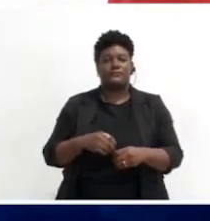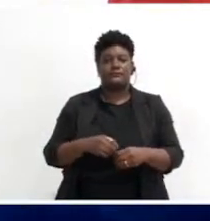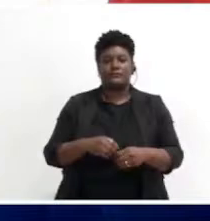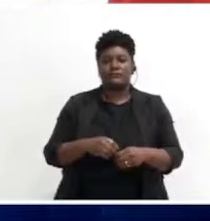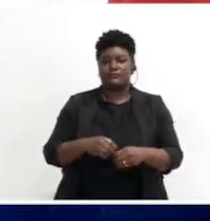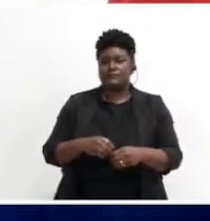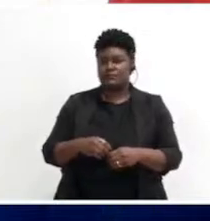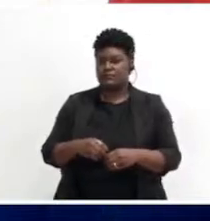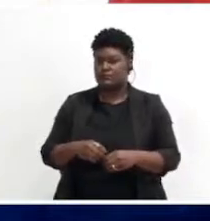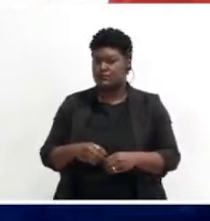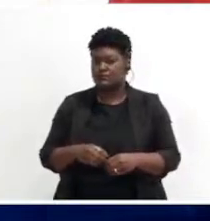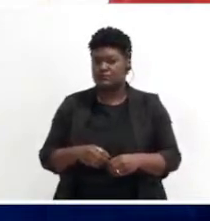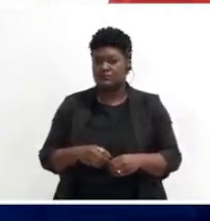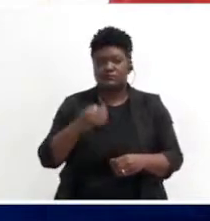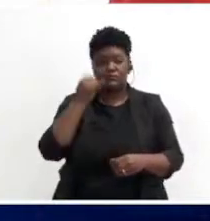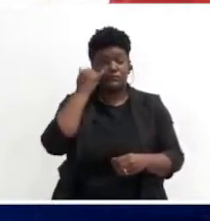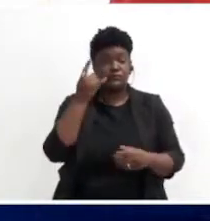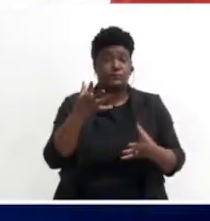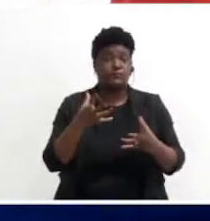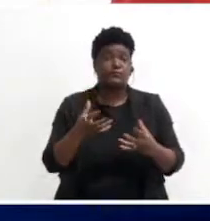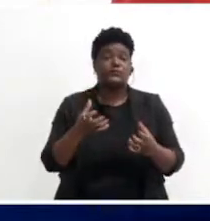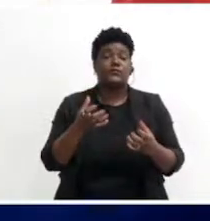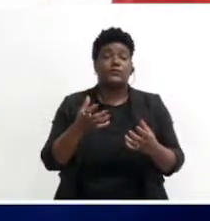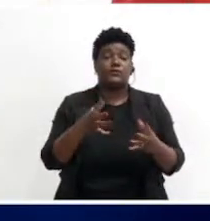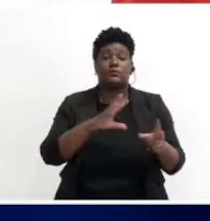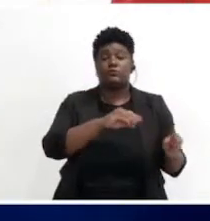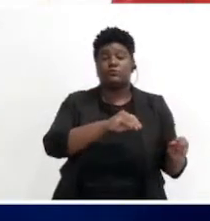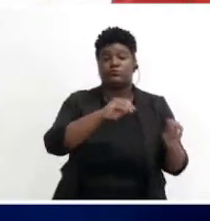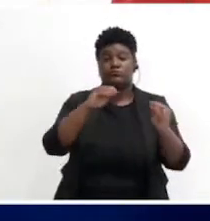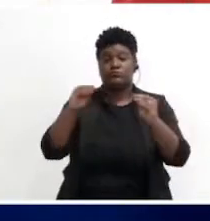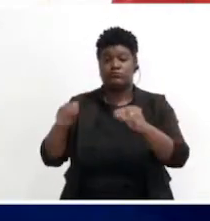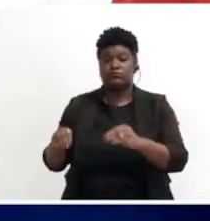of the chip. So RDL was used in that case also.